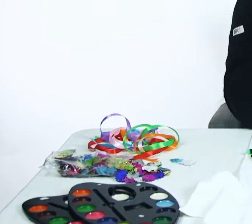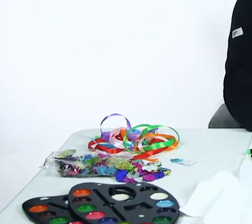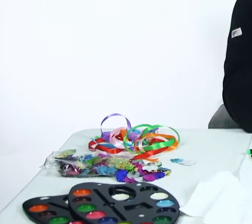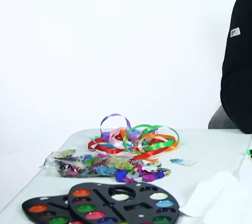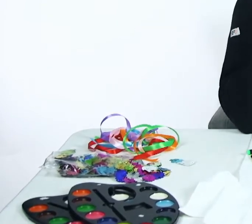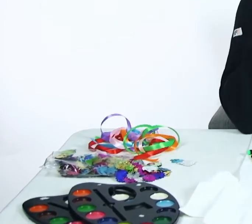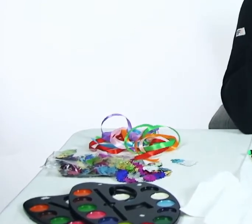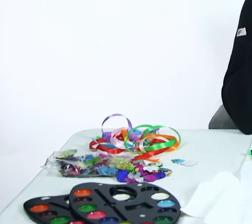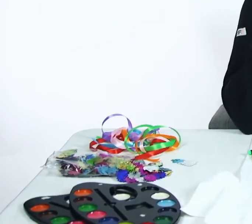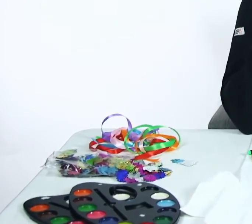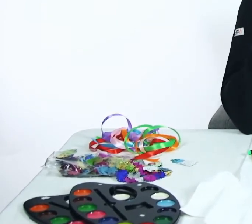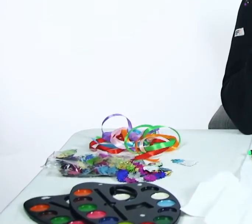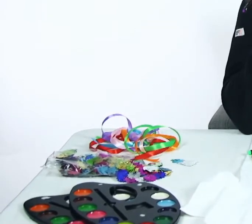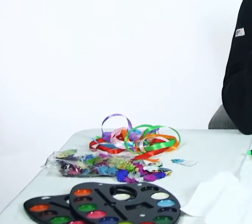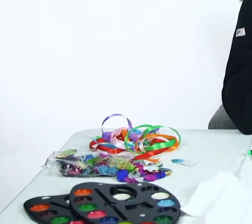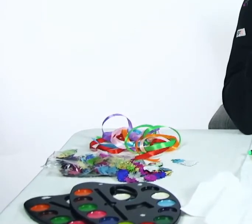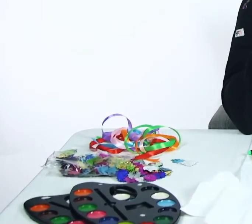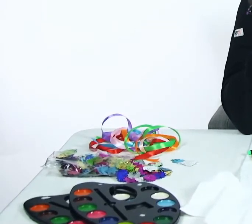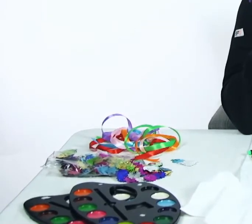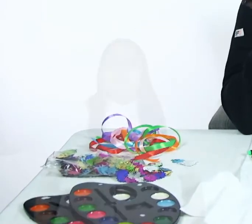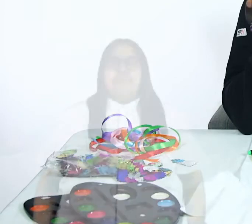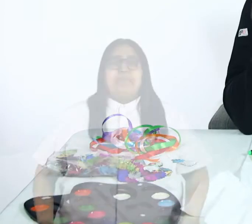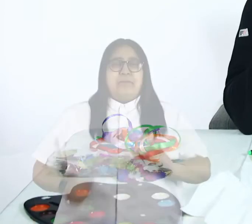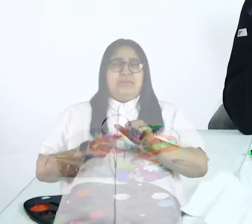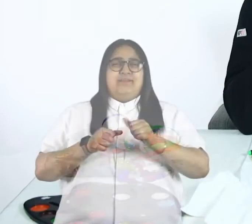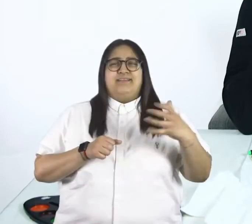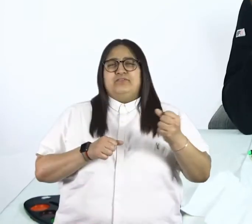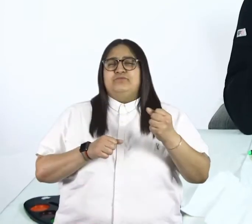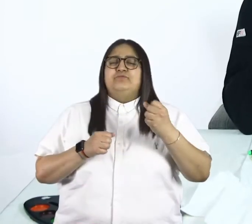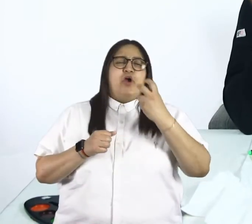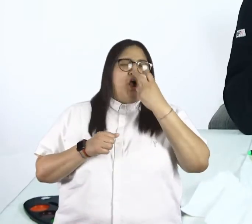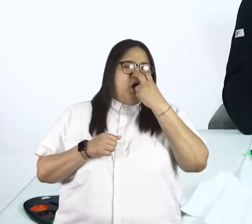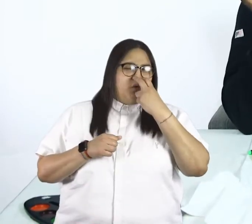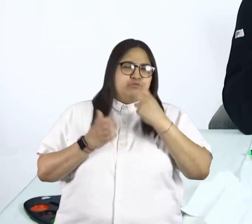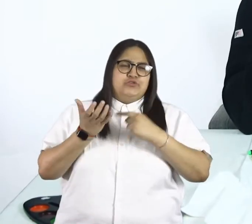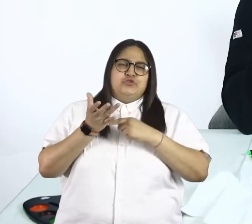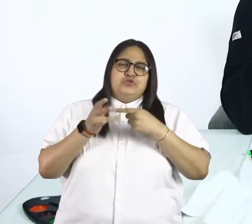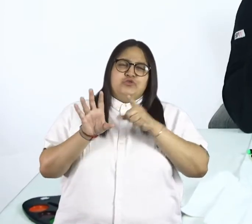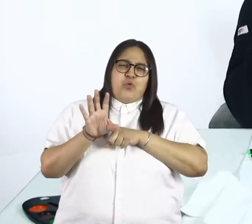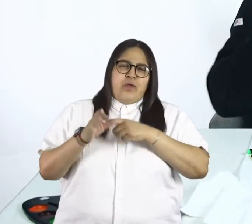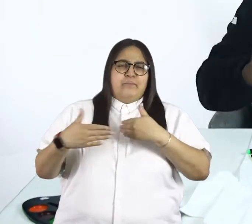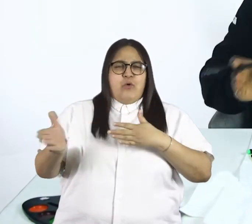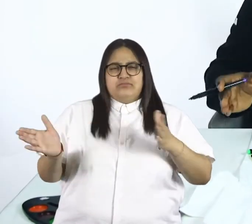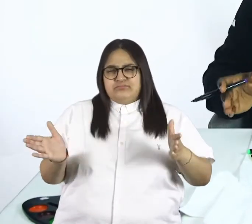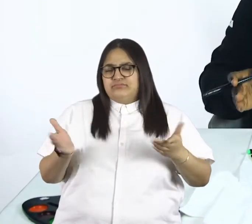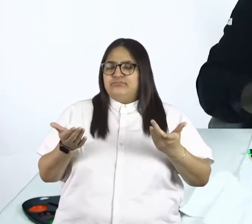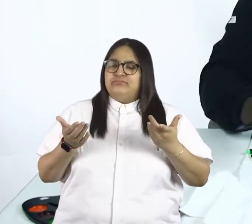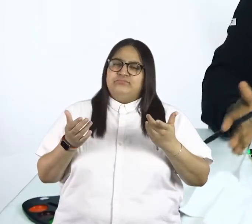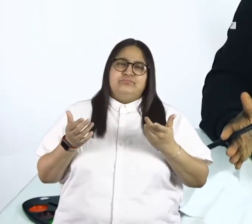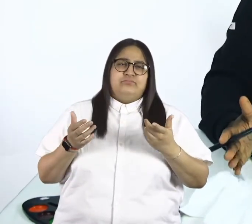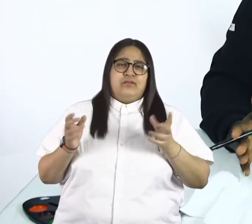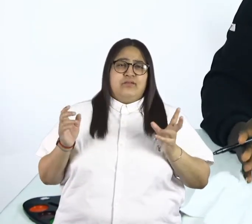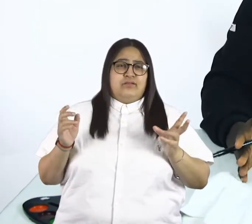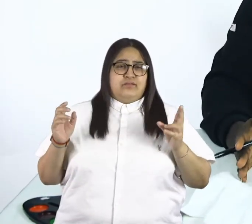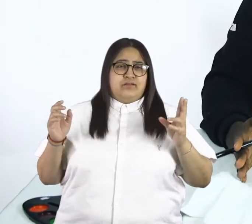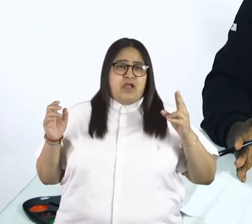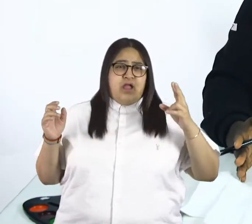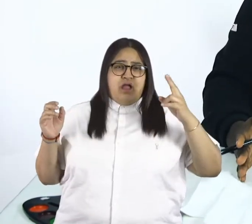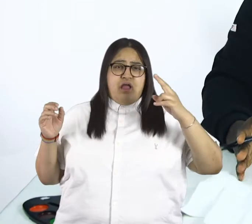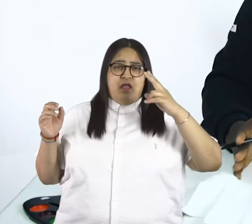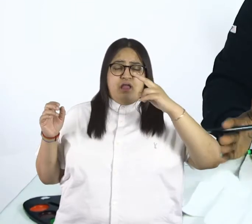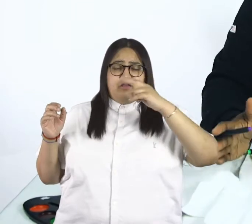a piece of card or like an old box or toy box or a box from a delivery or something, and cut it to the shape,